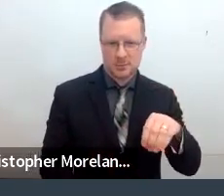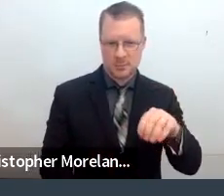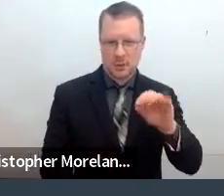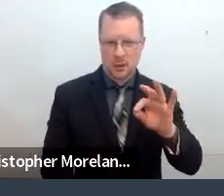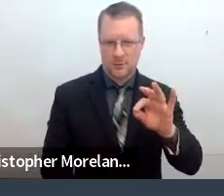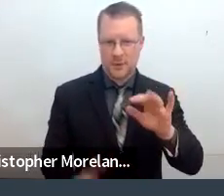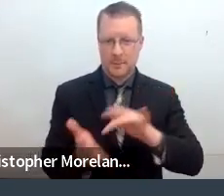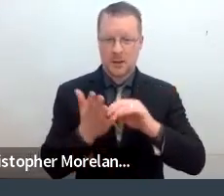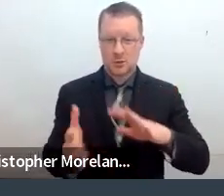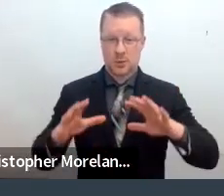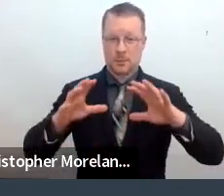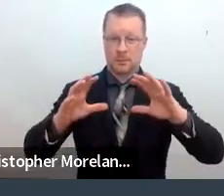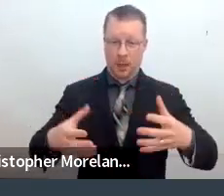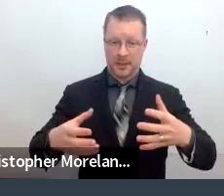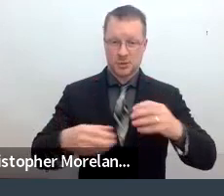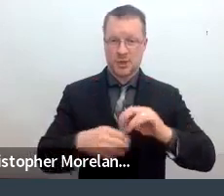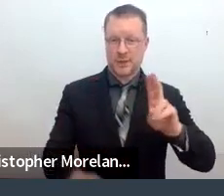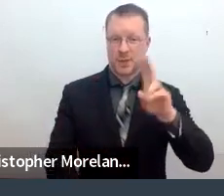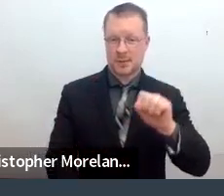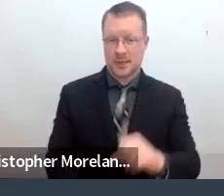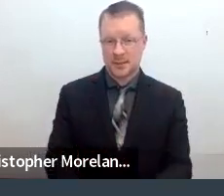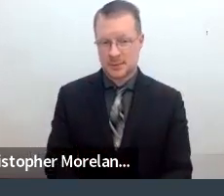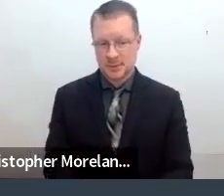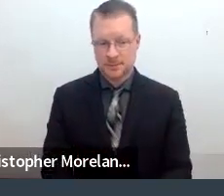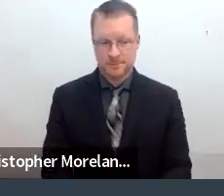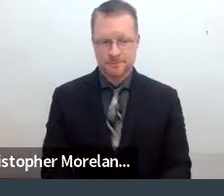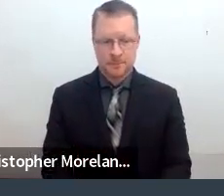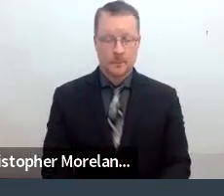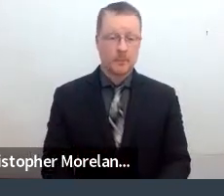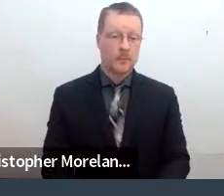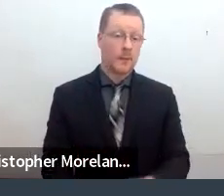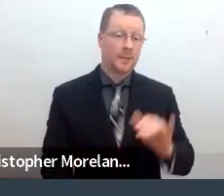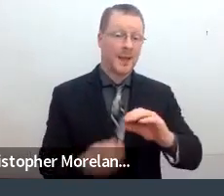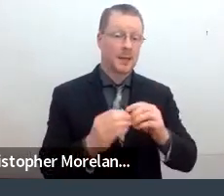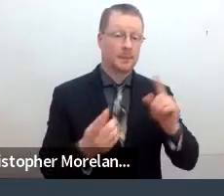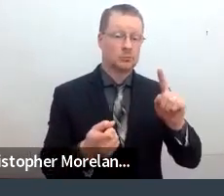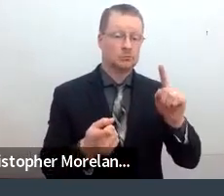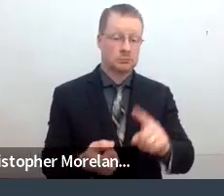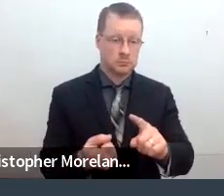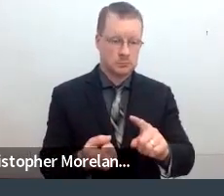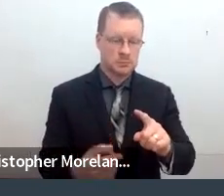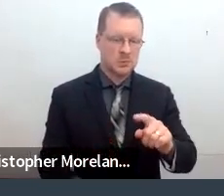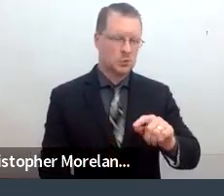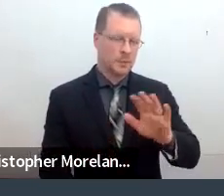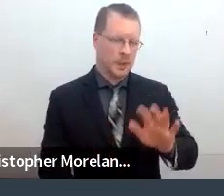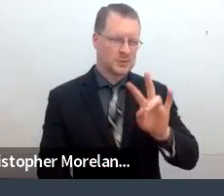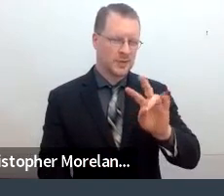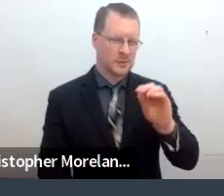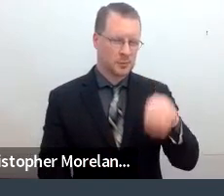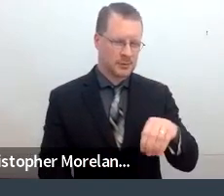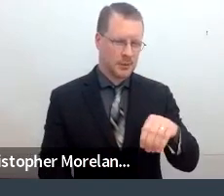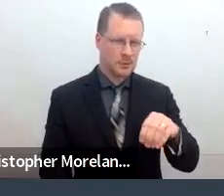disabilities, which is about 8.3% of the population in the United States. That number